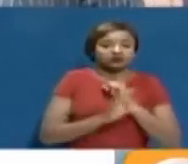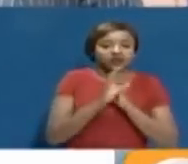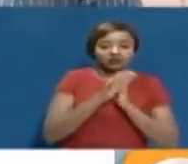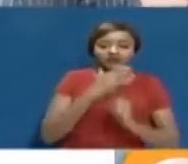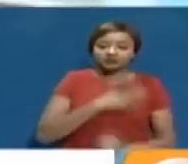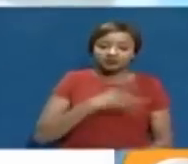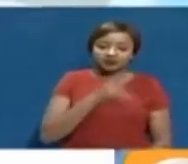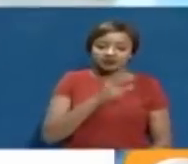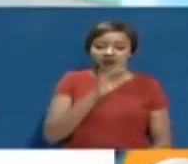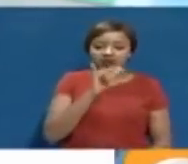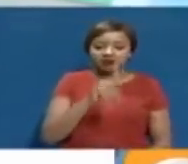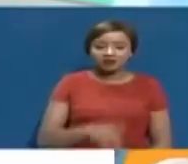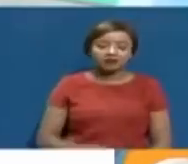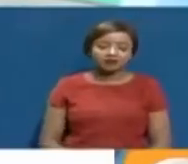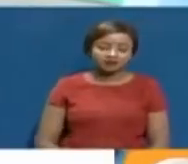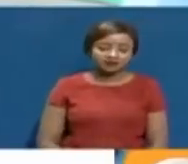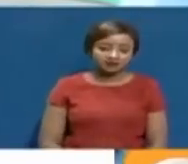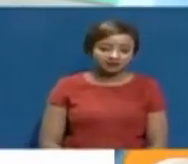soul rest in peace.